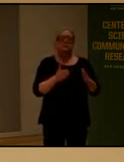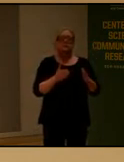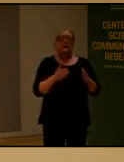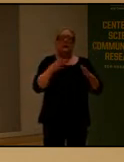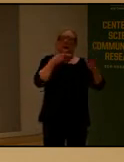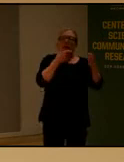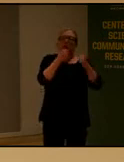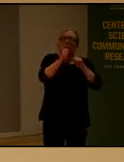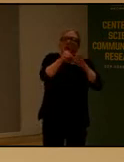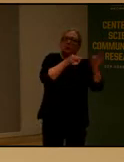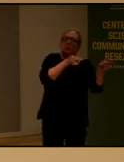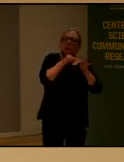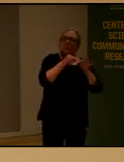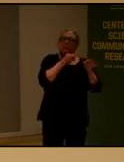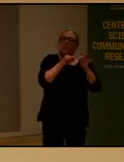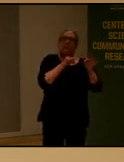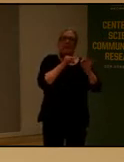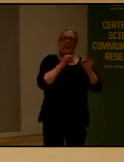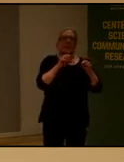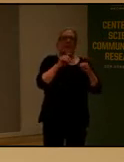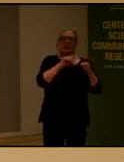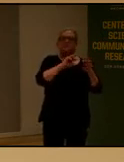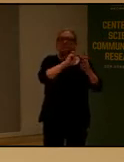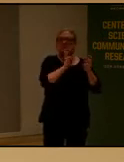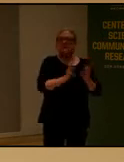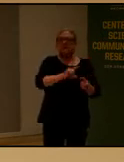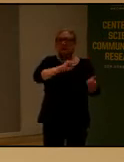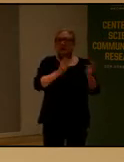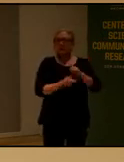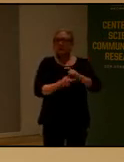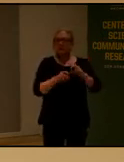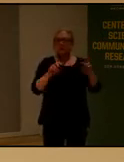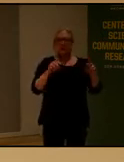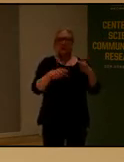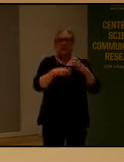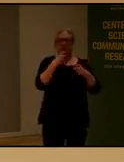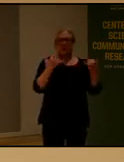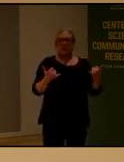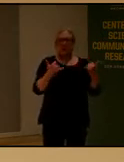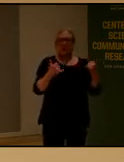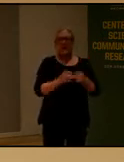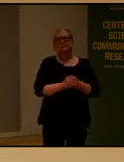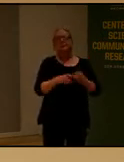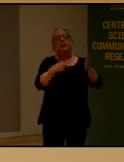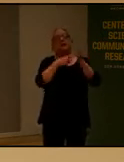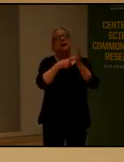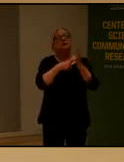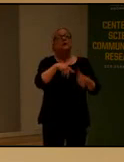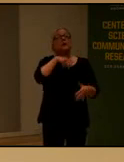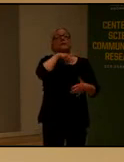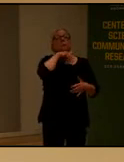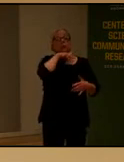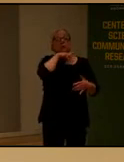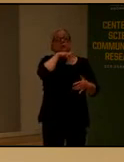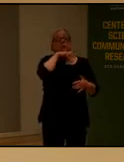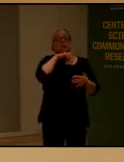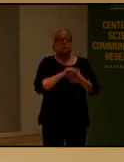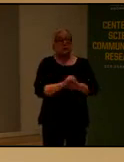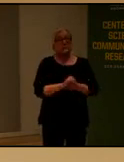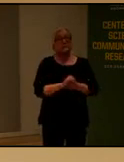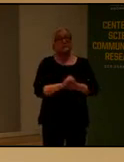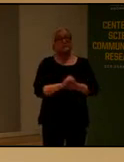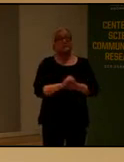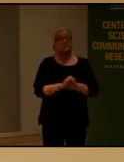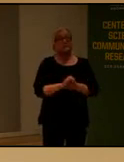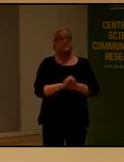issue currently we are facing. Why raise the question pollution, for example? Seem to be, everybody talk